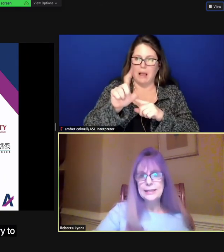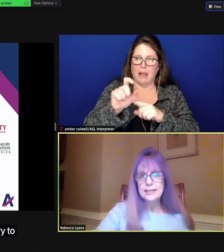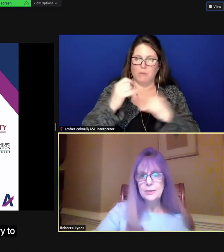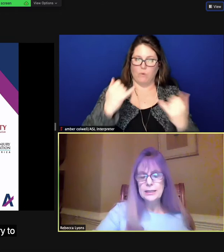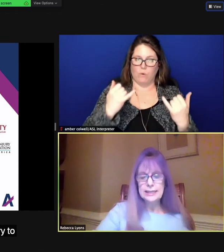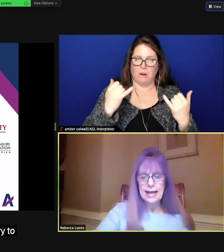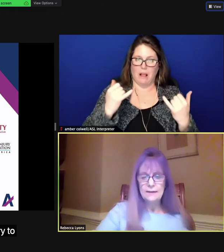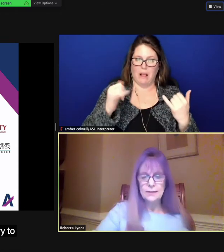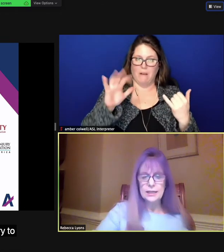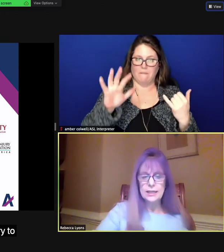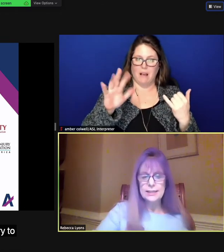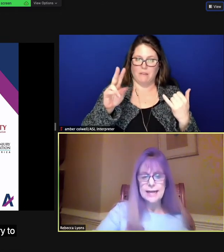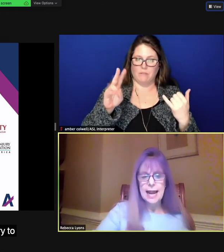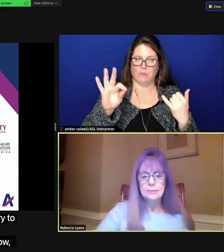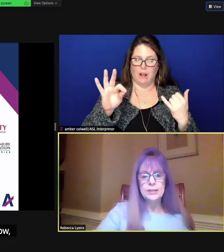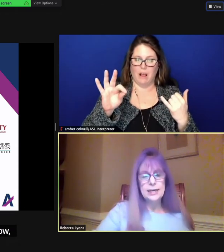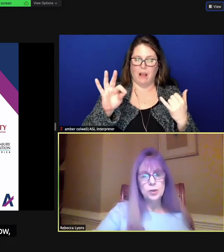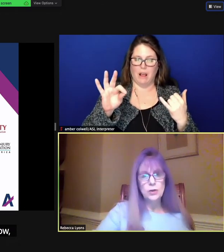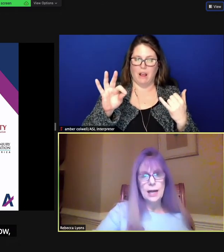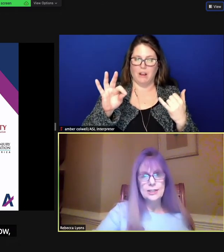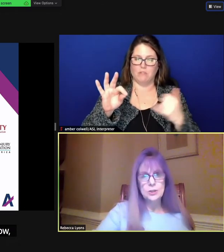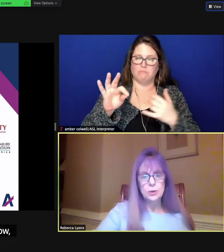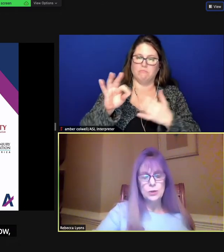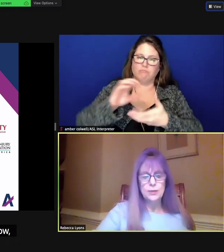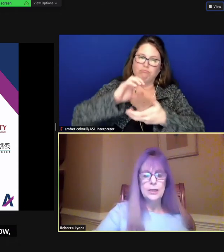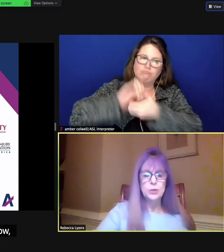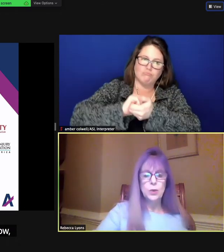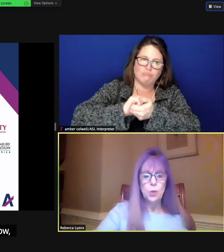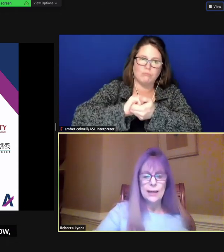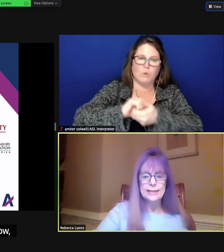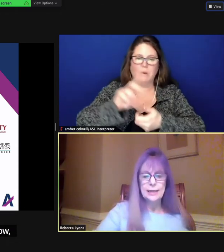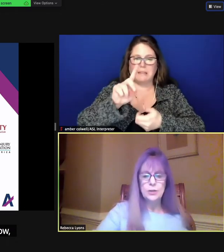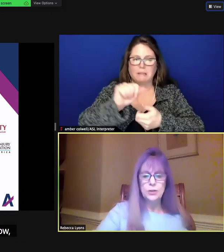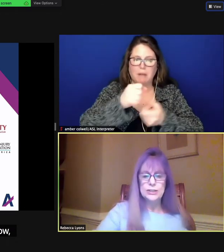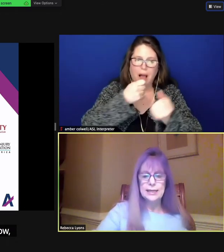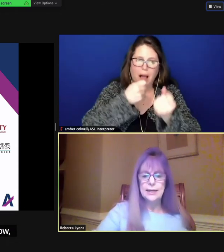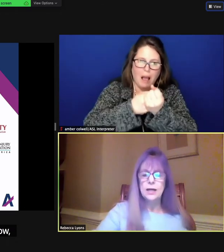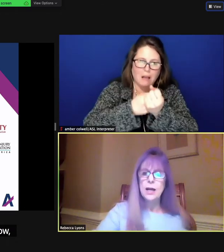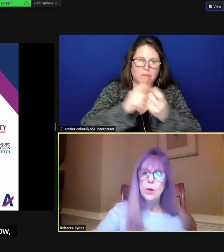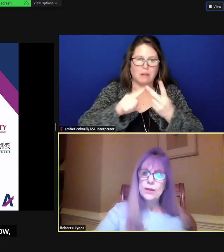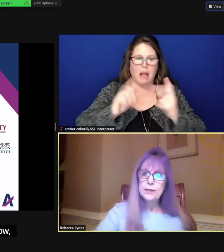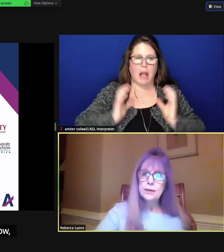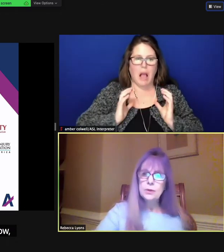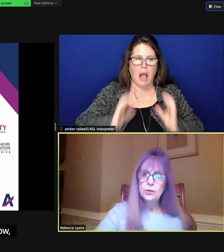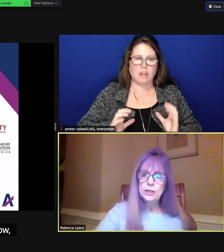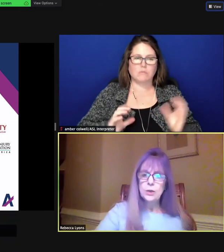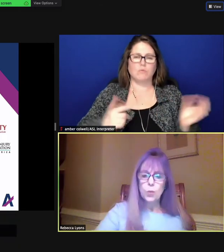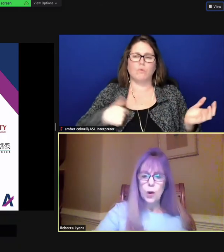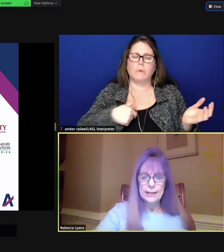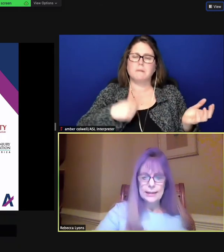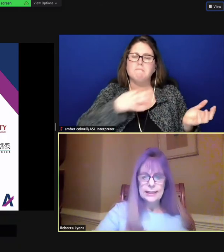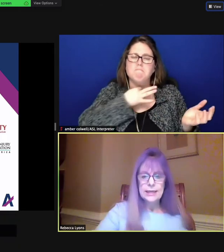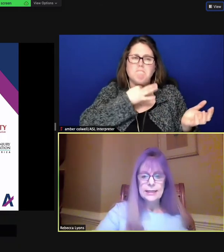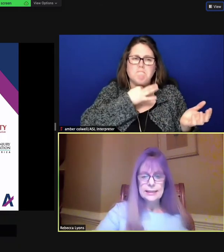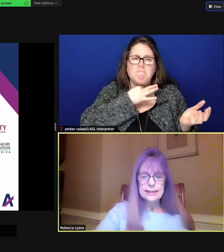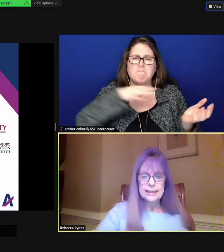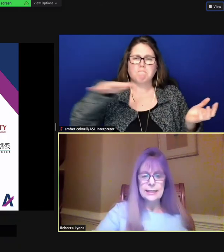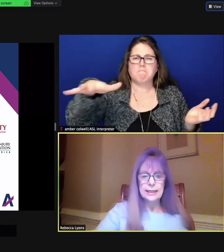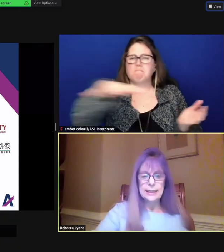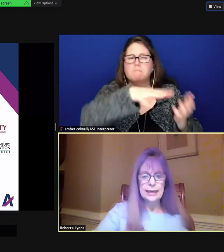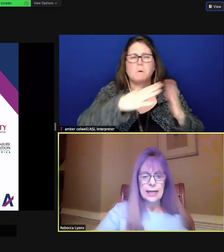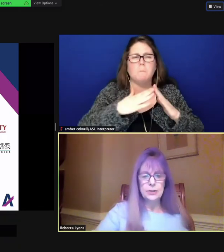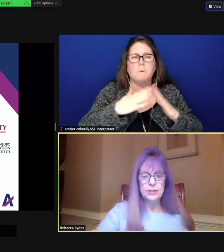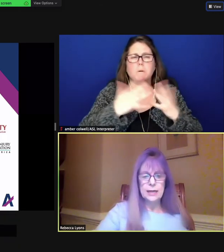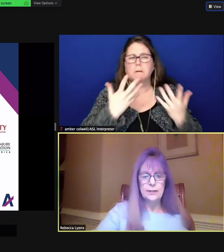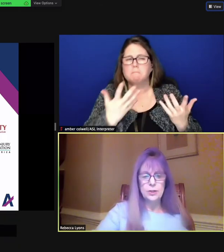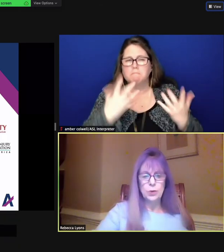with disability advocates and potential customers because we wanted to understand what the community wanted to see in